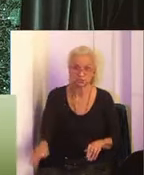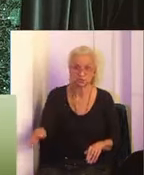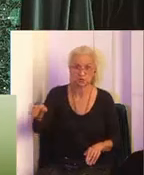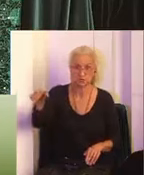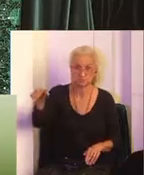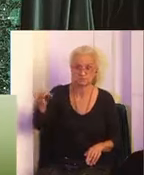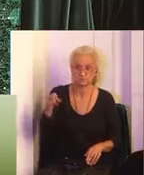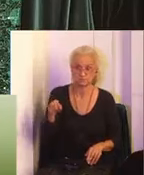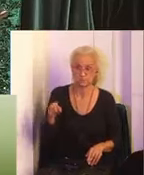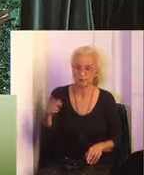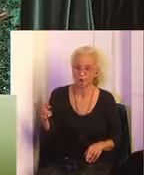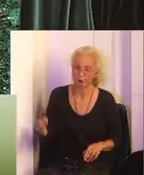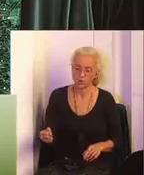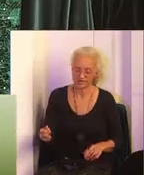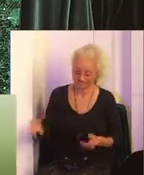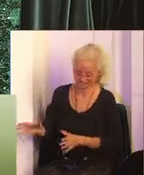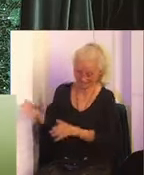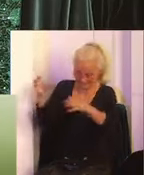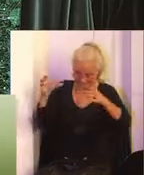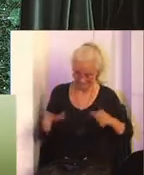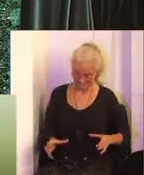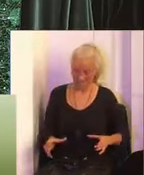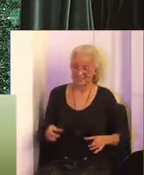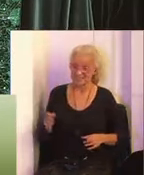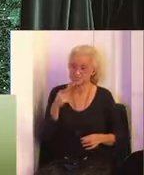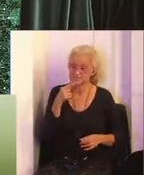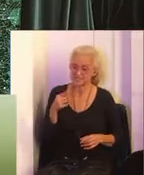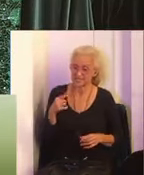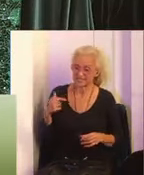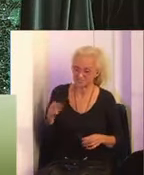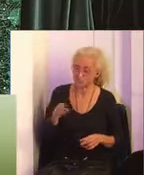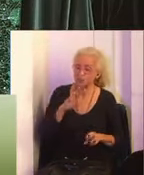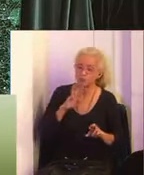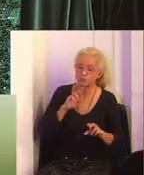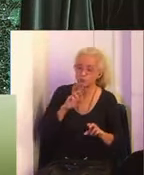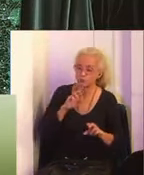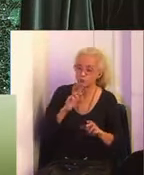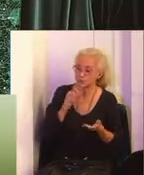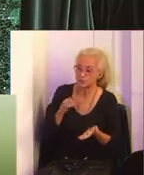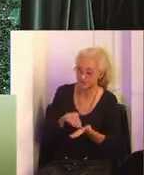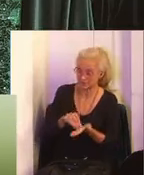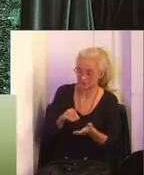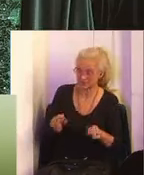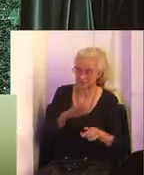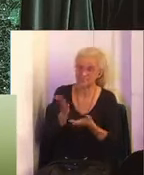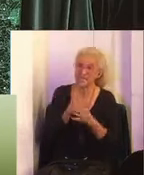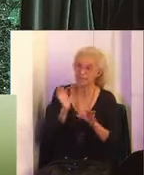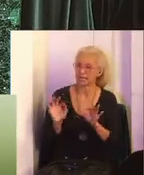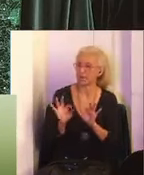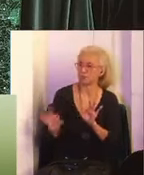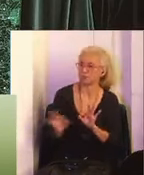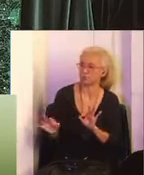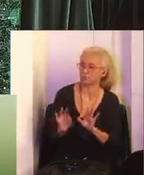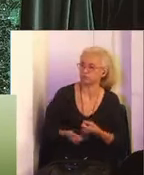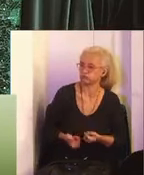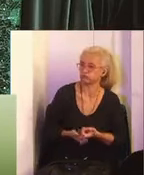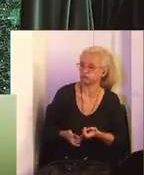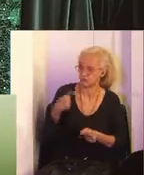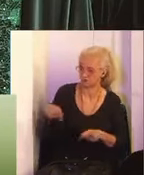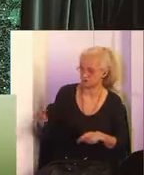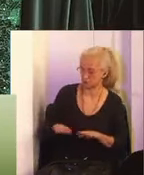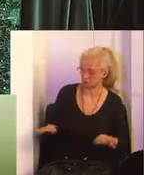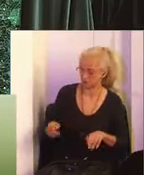would always sit them in her lap and she would say these words and have them repeat it, because it became a mantra for them.